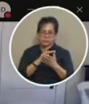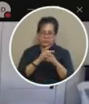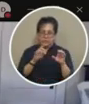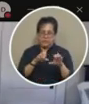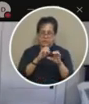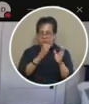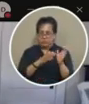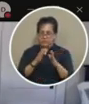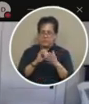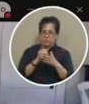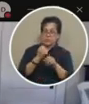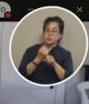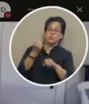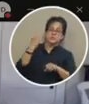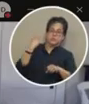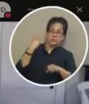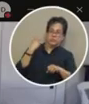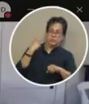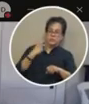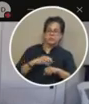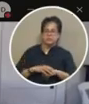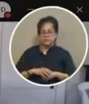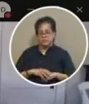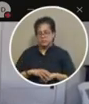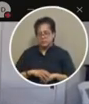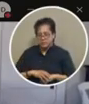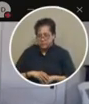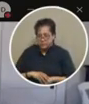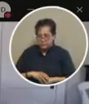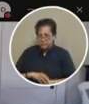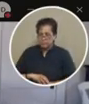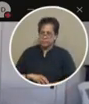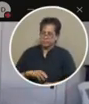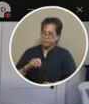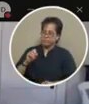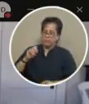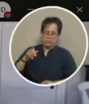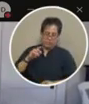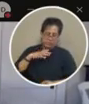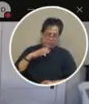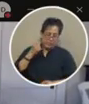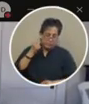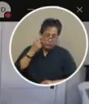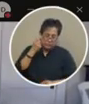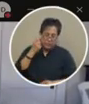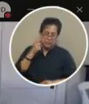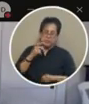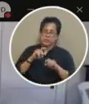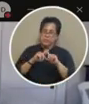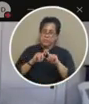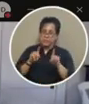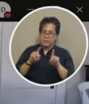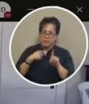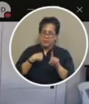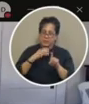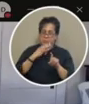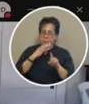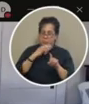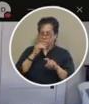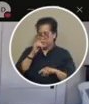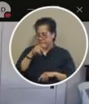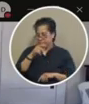plan. This would have been 2 years ago. I understand that, yes. I'm aware of that, and I went and I spoke at